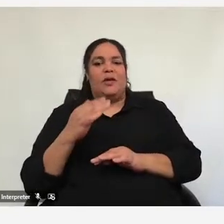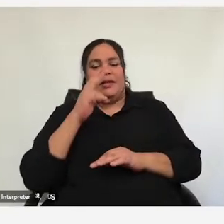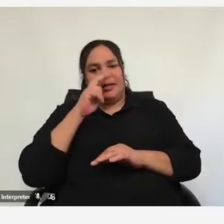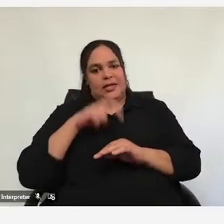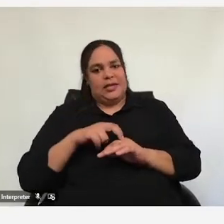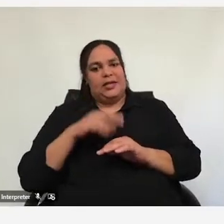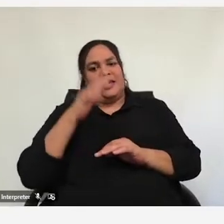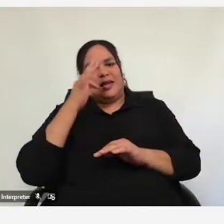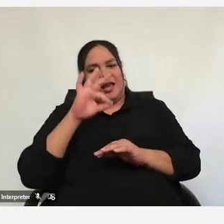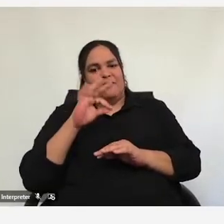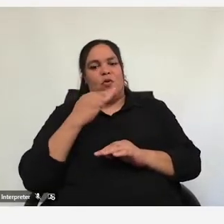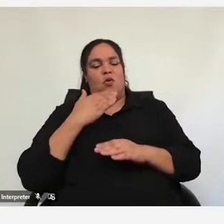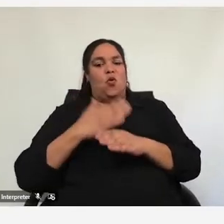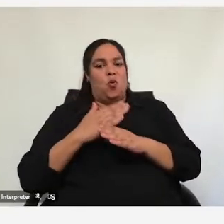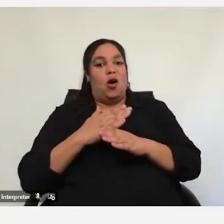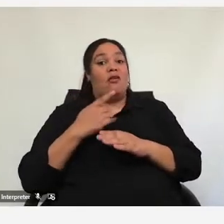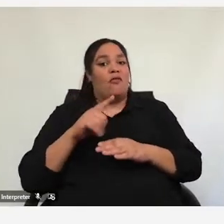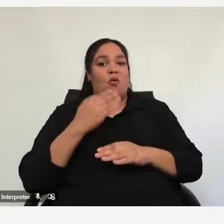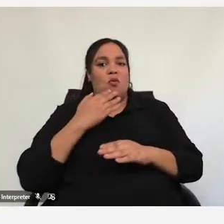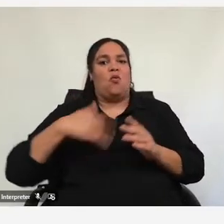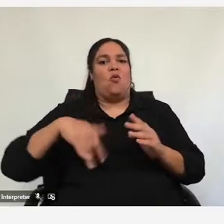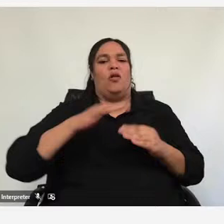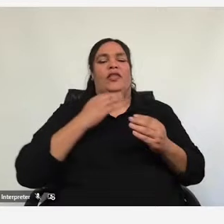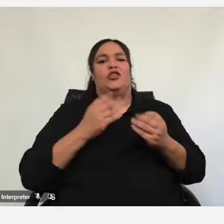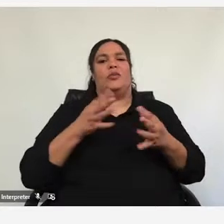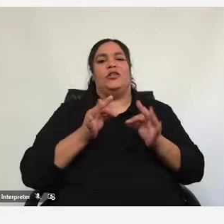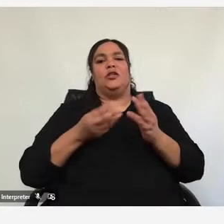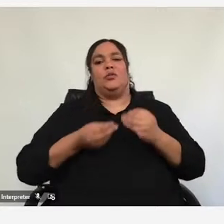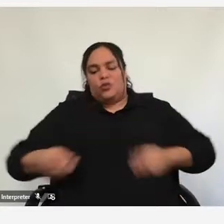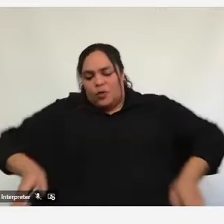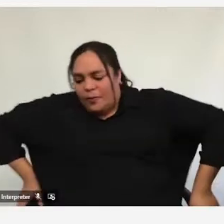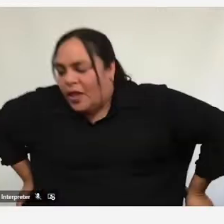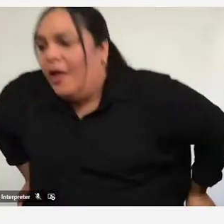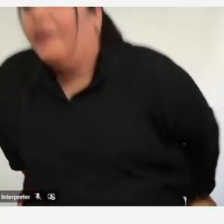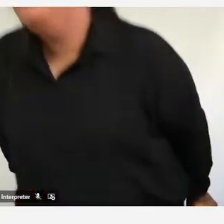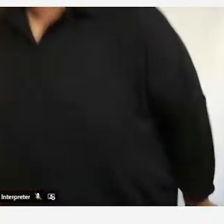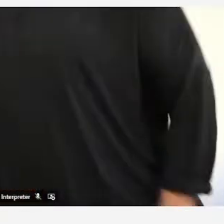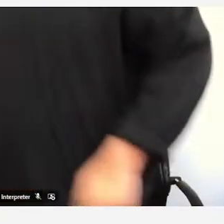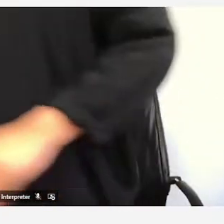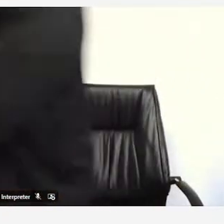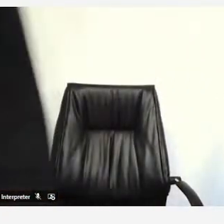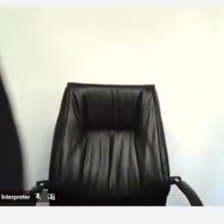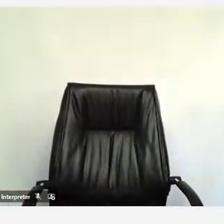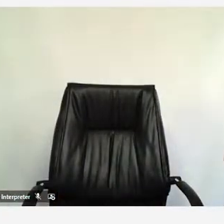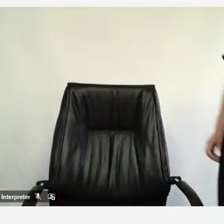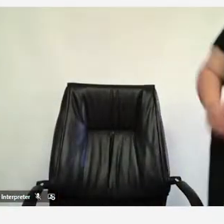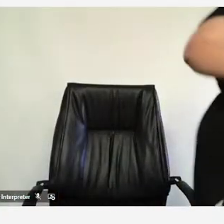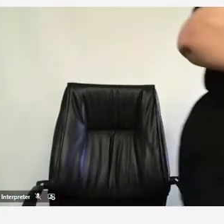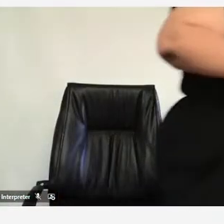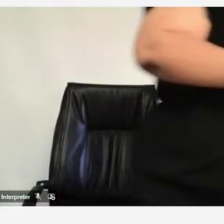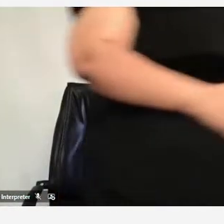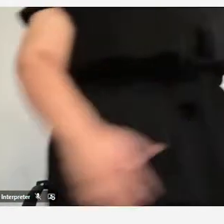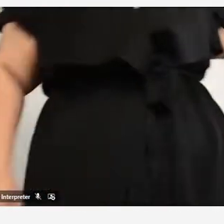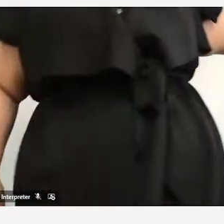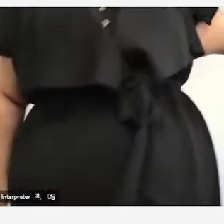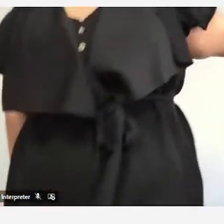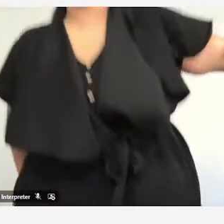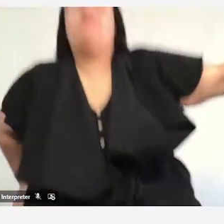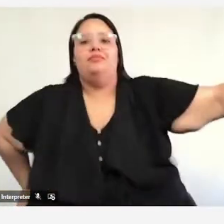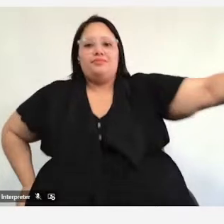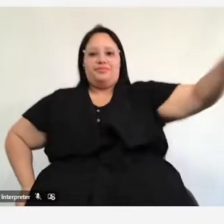a government that works for all. Thank you very much, Speaker. Thank you very much, Honourable Constable. I now recognize Honourable Lita Kong on the